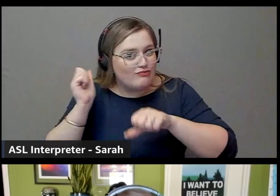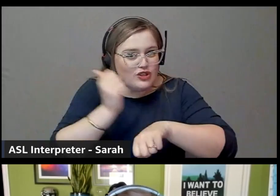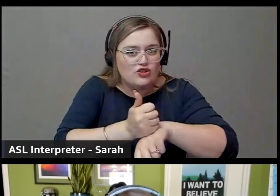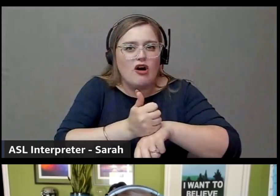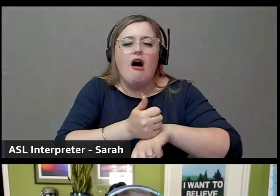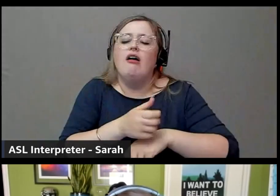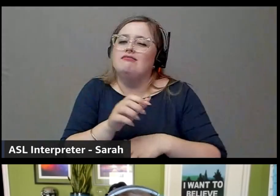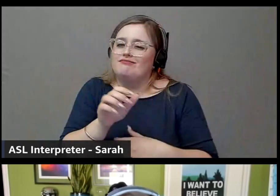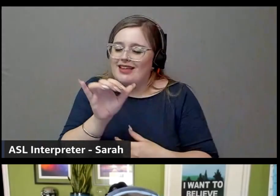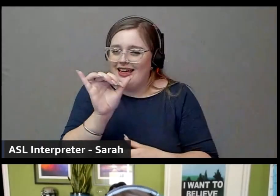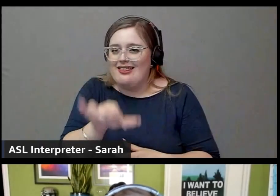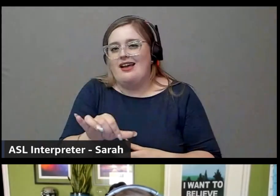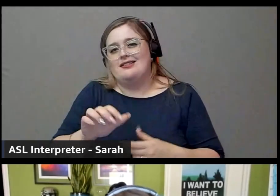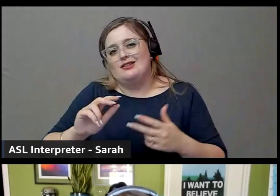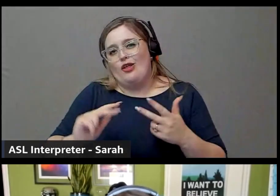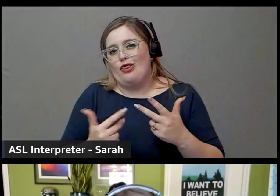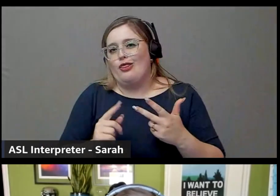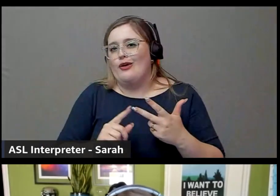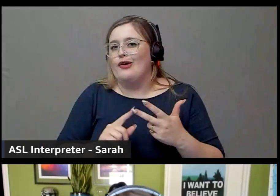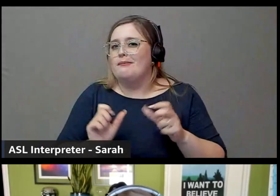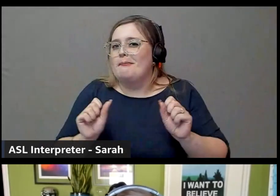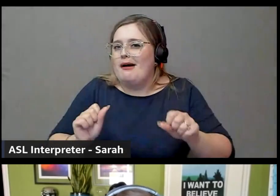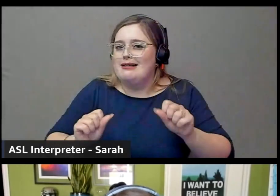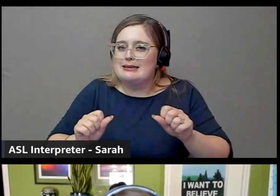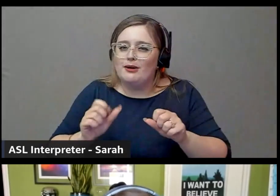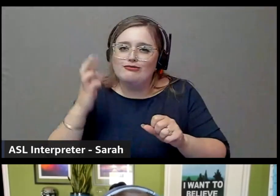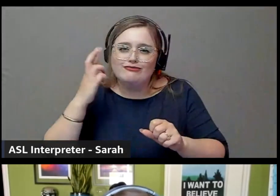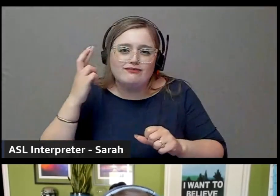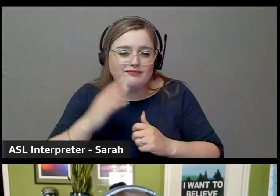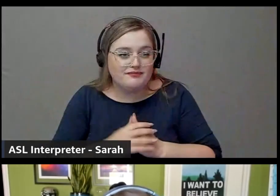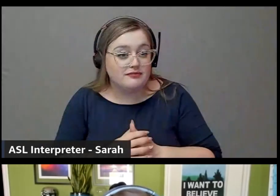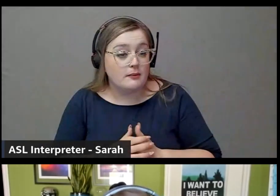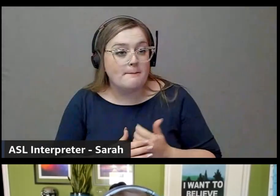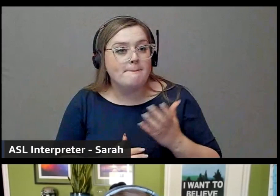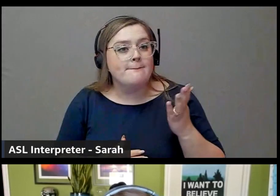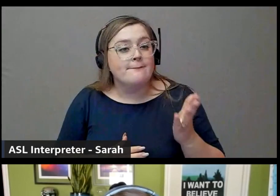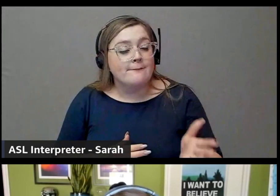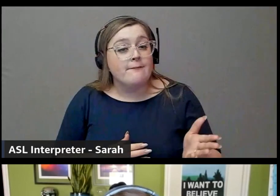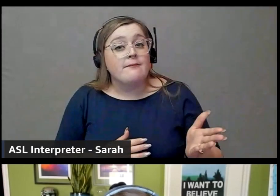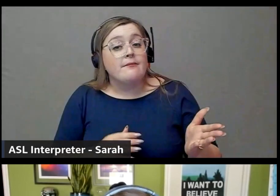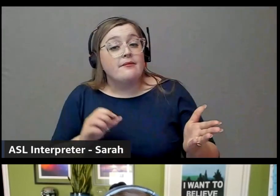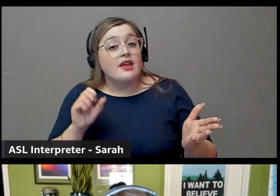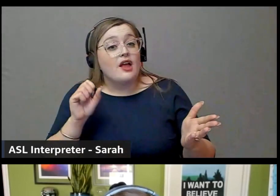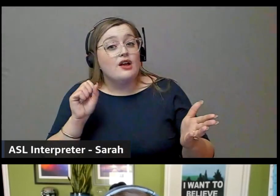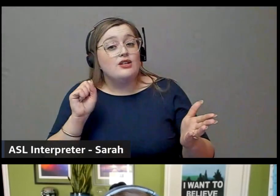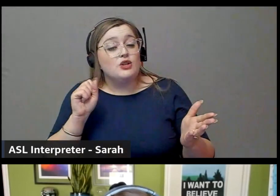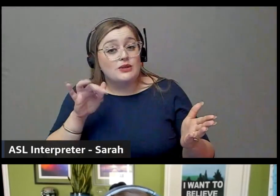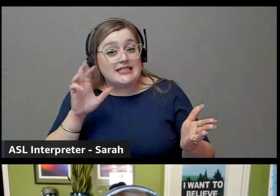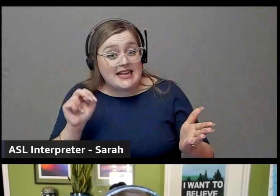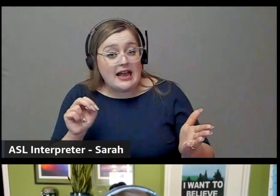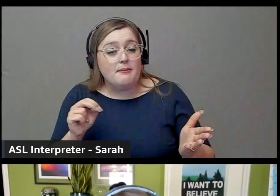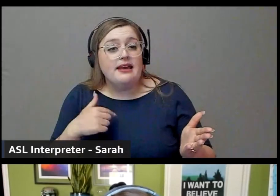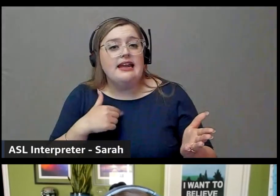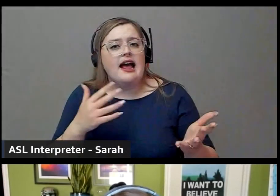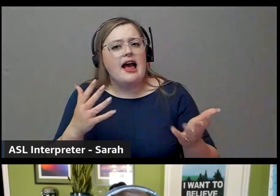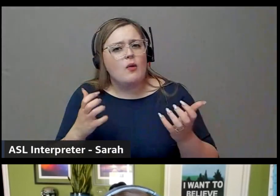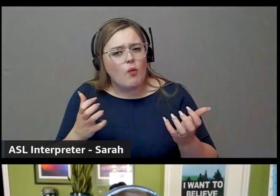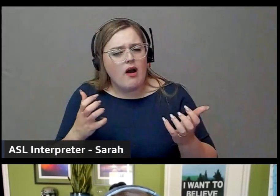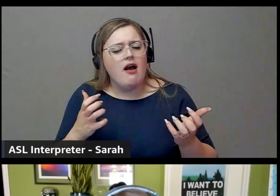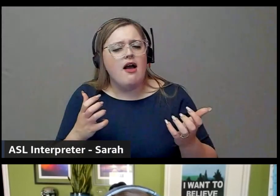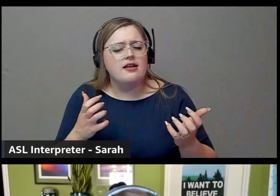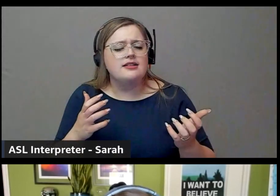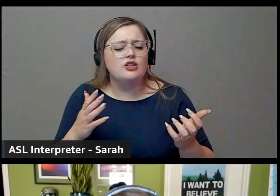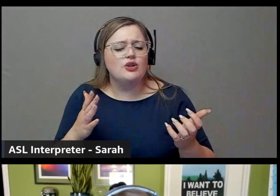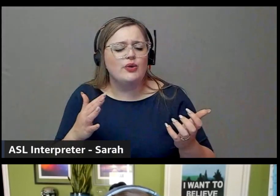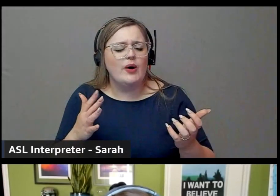third use case. Yeah. Now, Simon, I want to get to, I know you